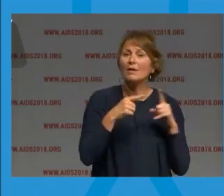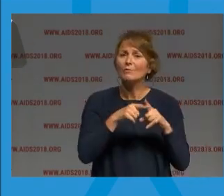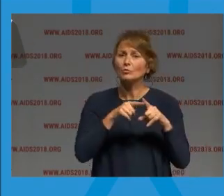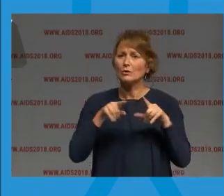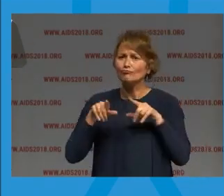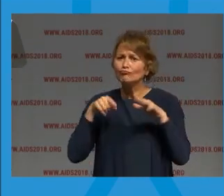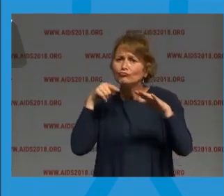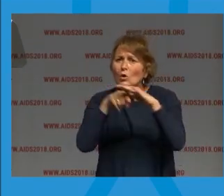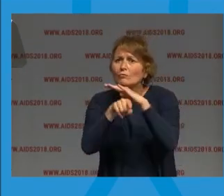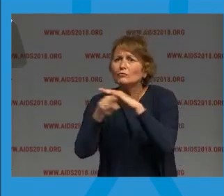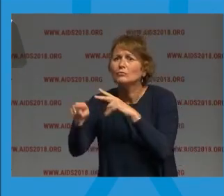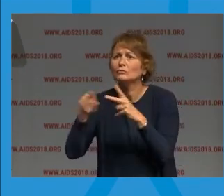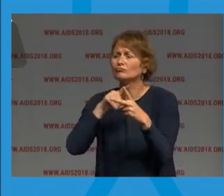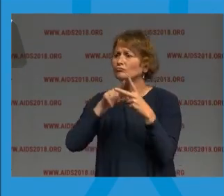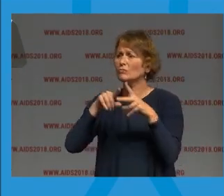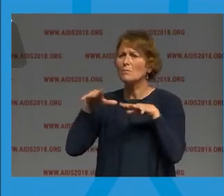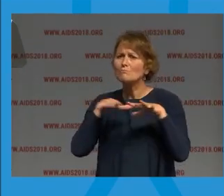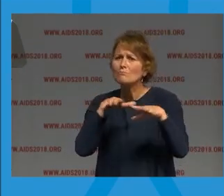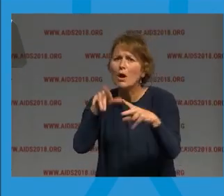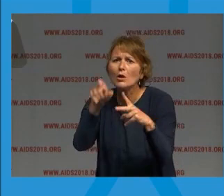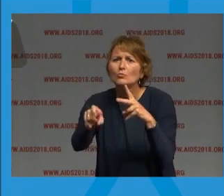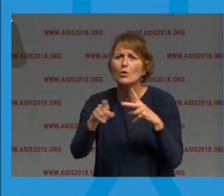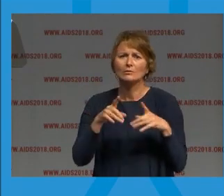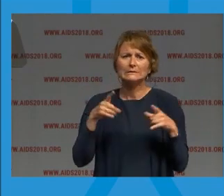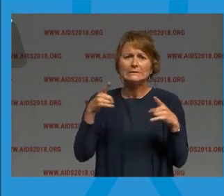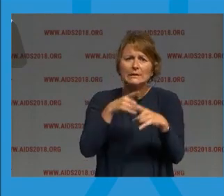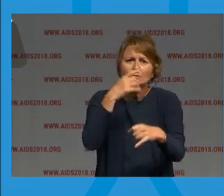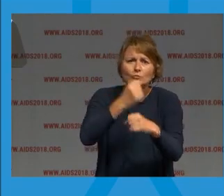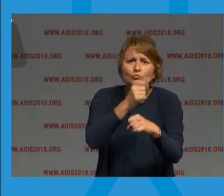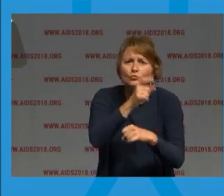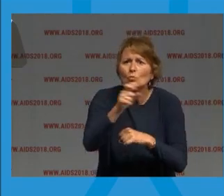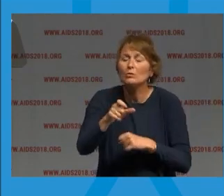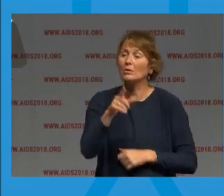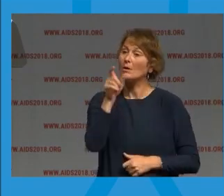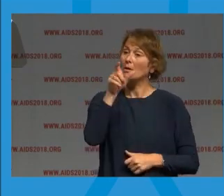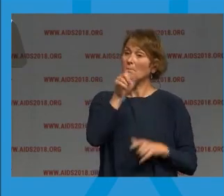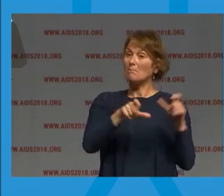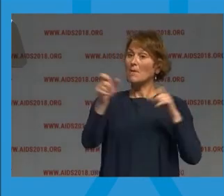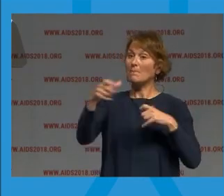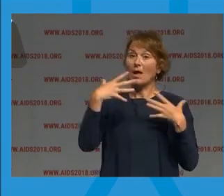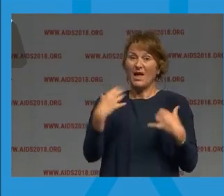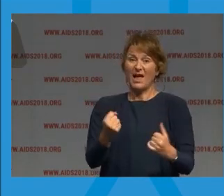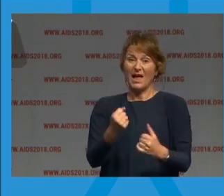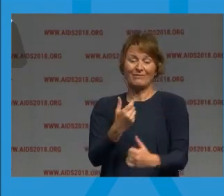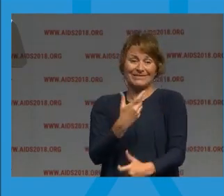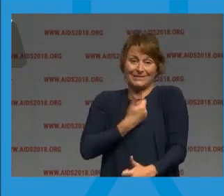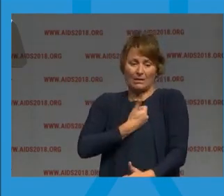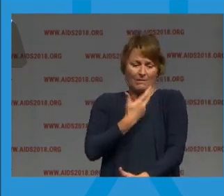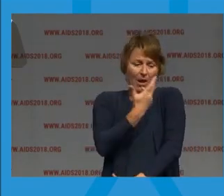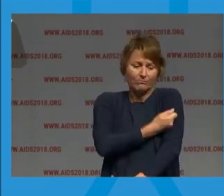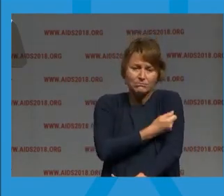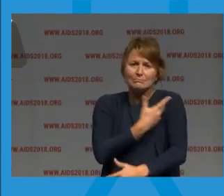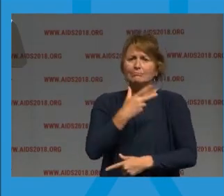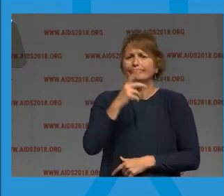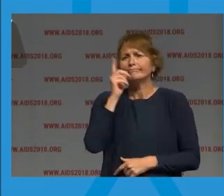workers, people who inject drugs, women and girls, and the LGBTQ community.